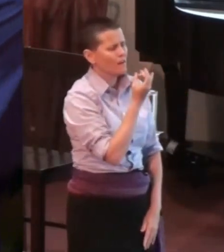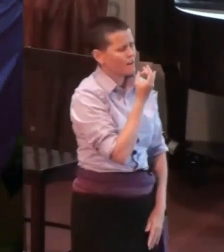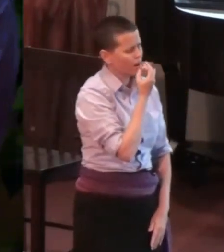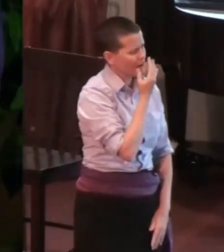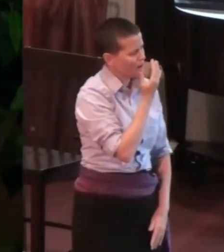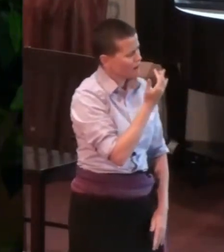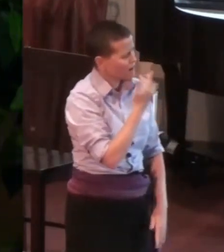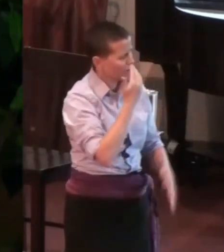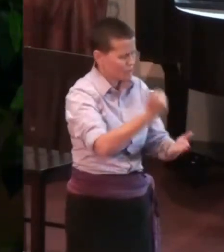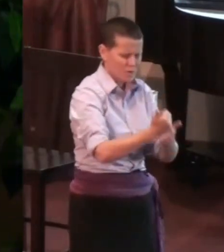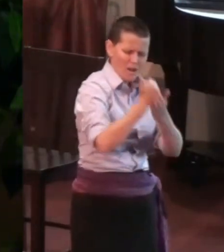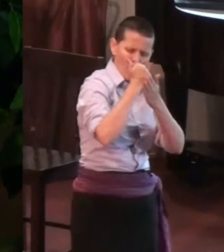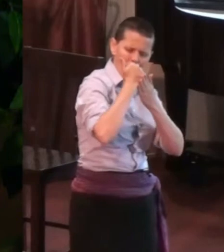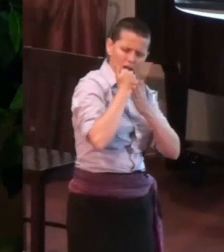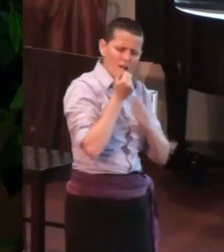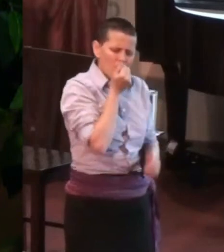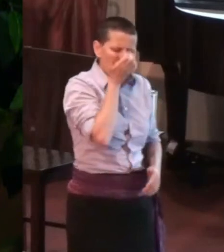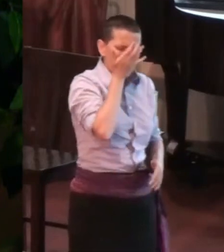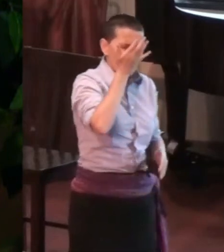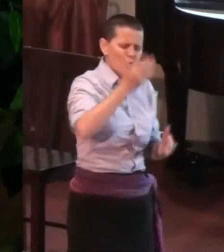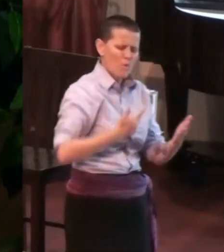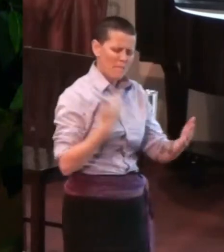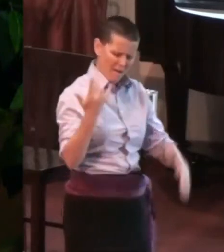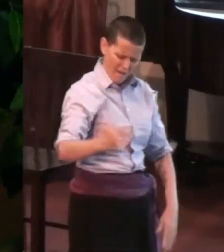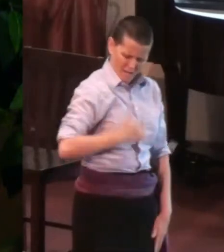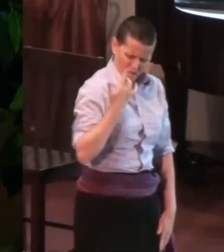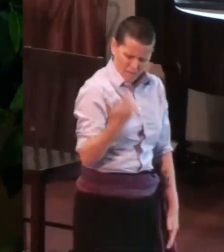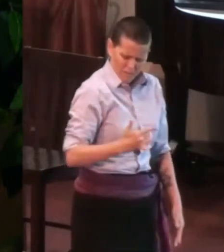are long and cold.